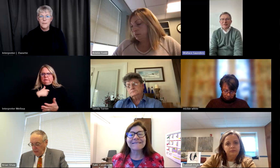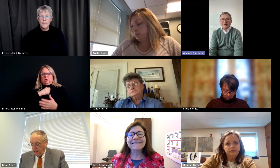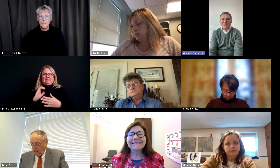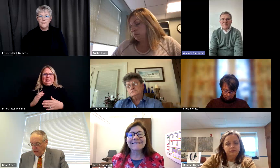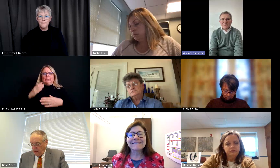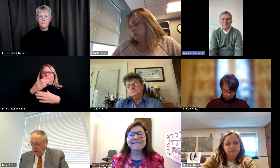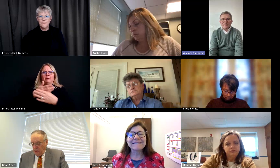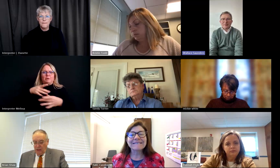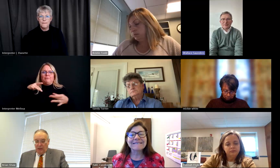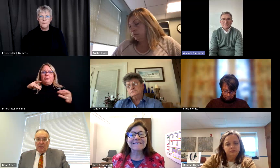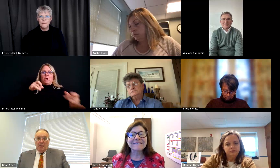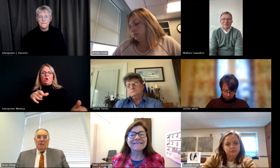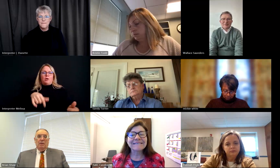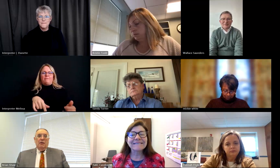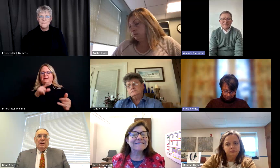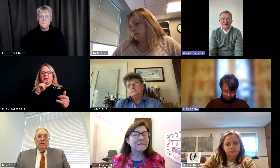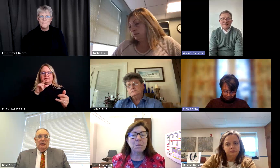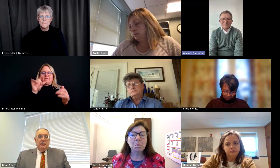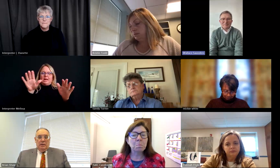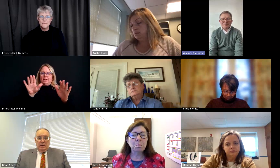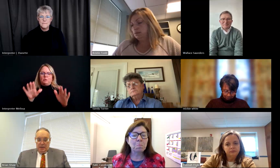flow of your very eloquent